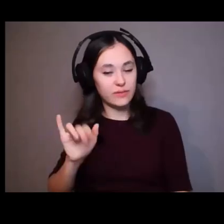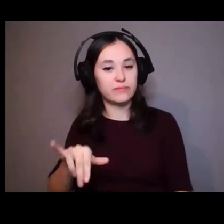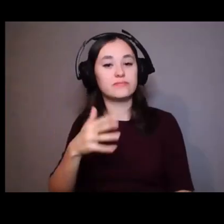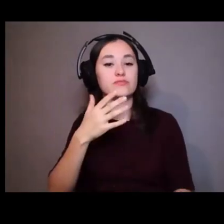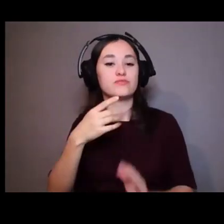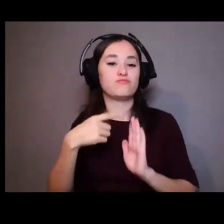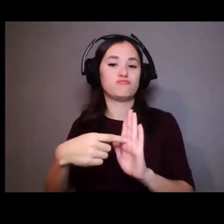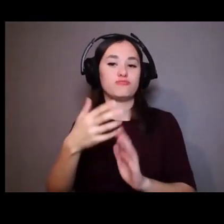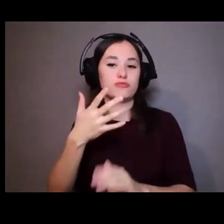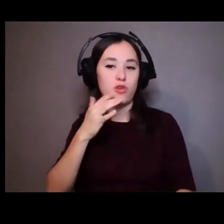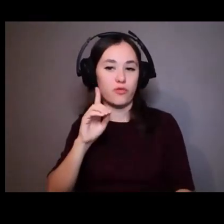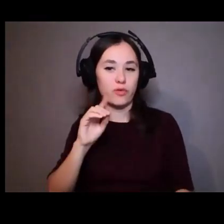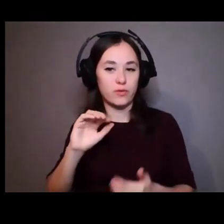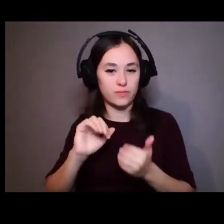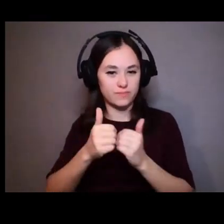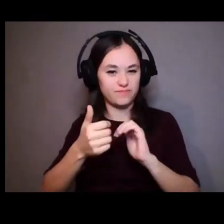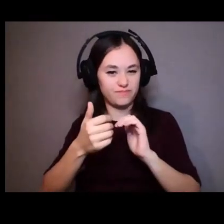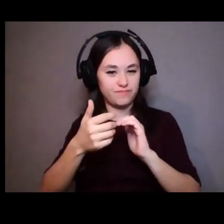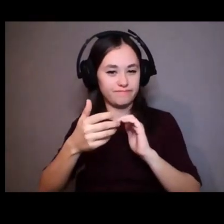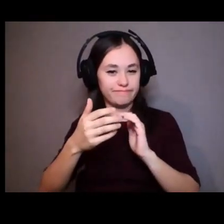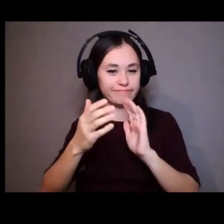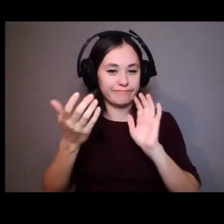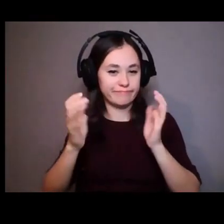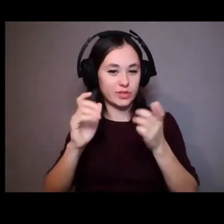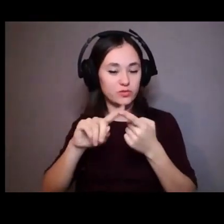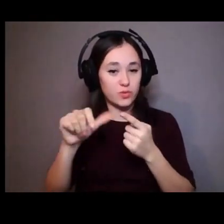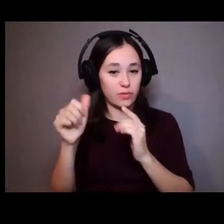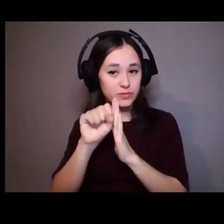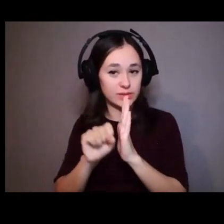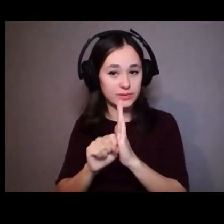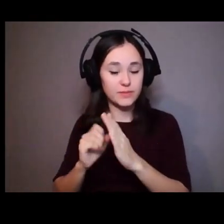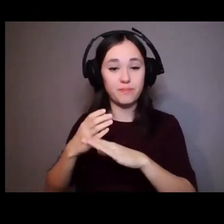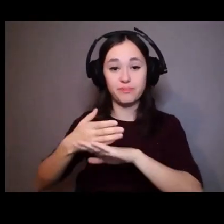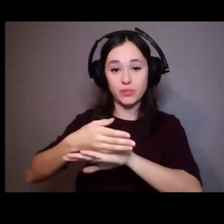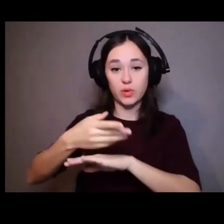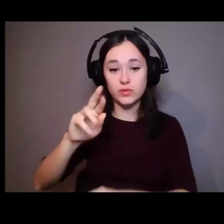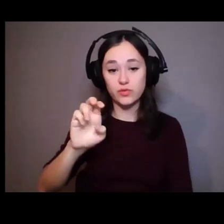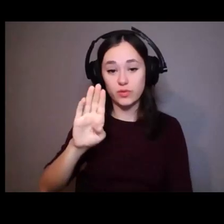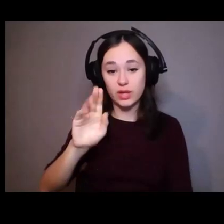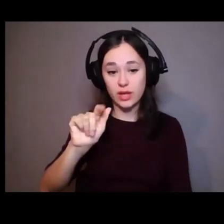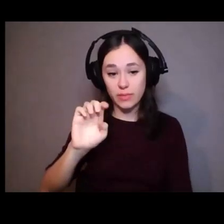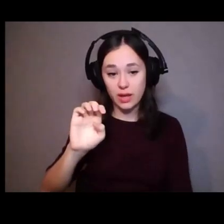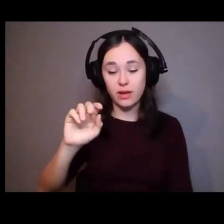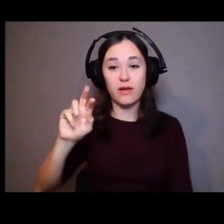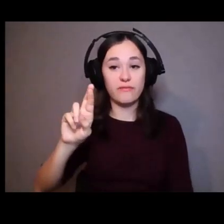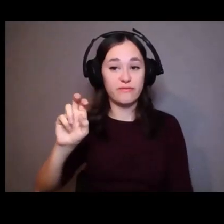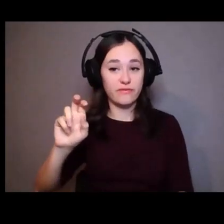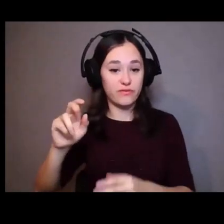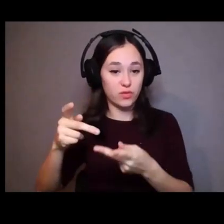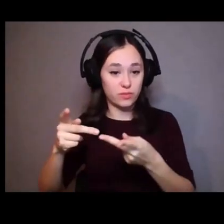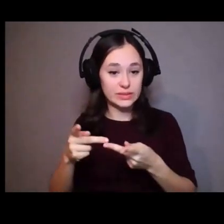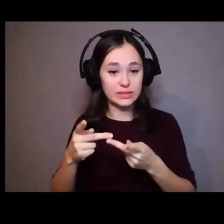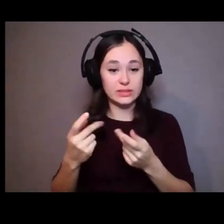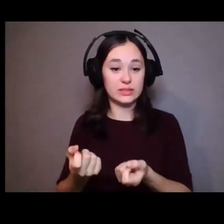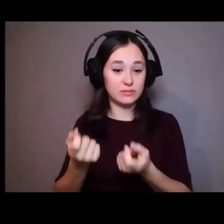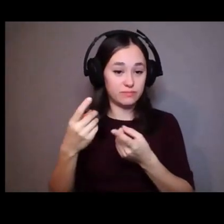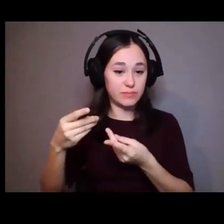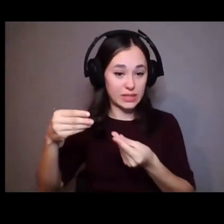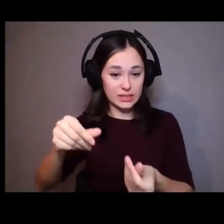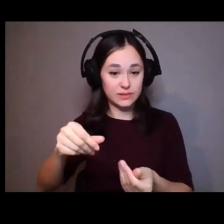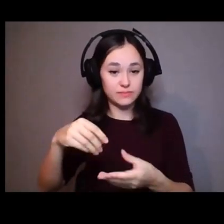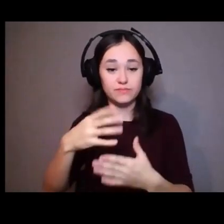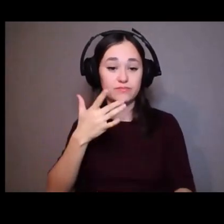comparator states. We found that post-rebate pharmacy spending in Colorado grew less than spending in most comparator states during this